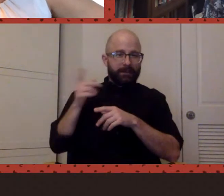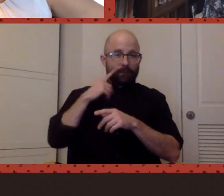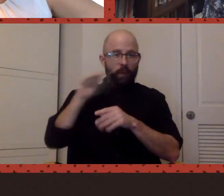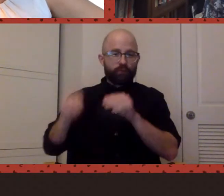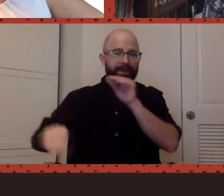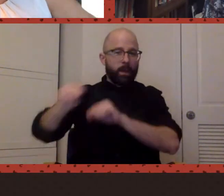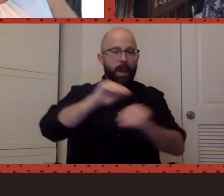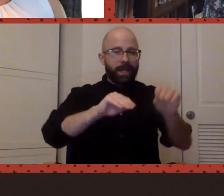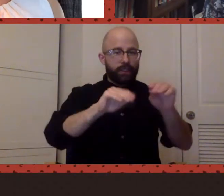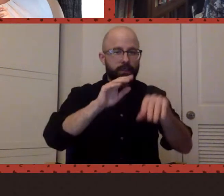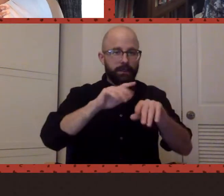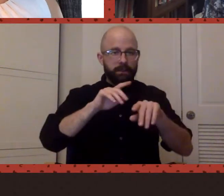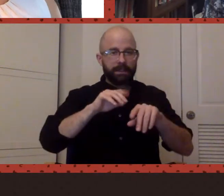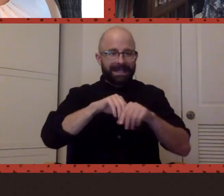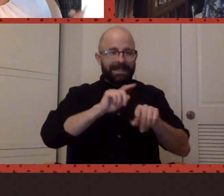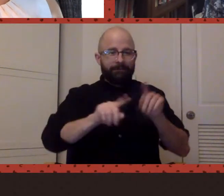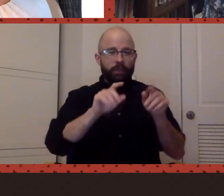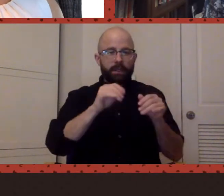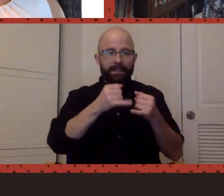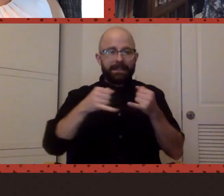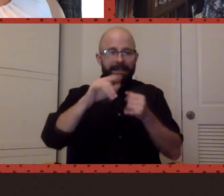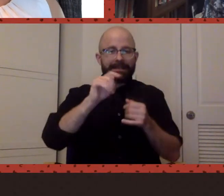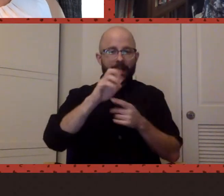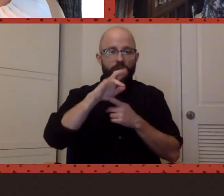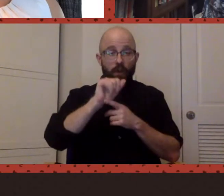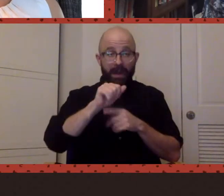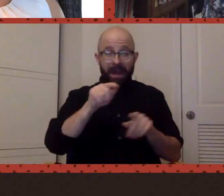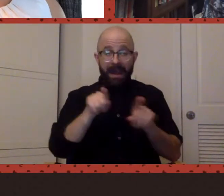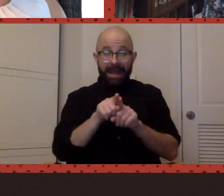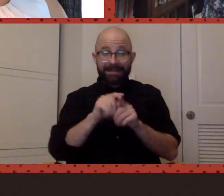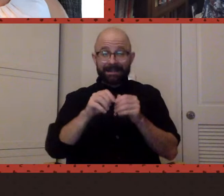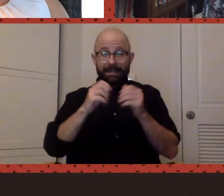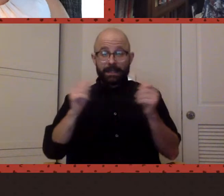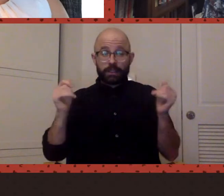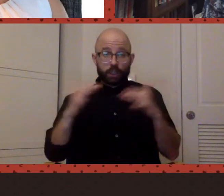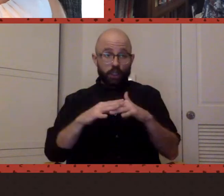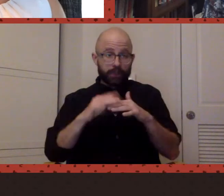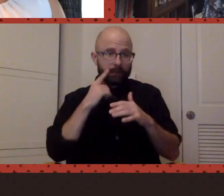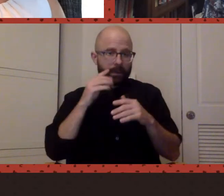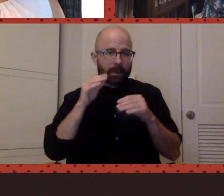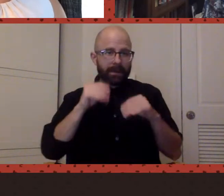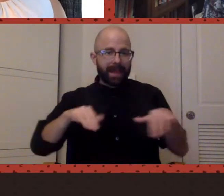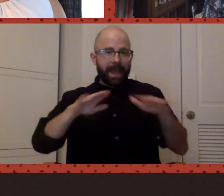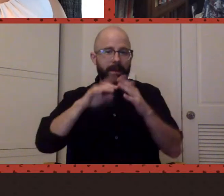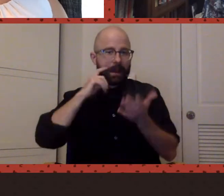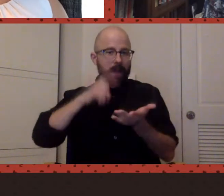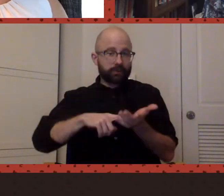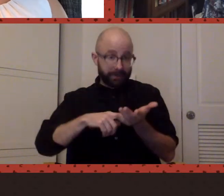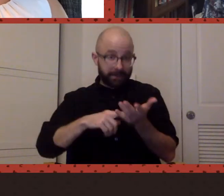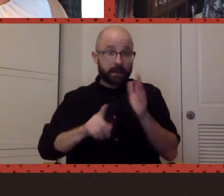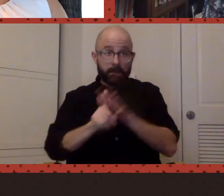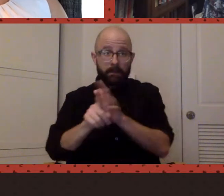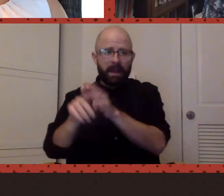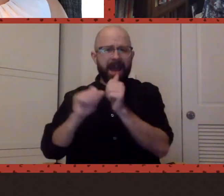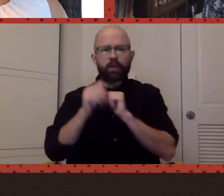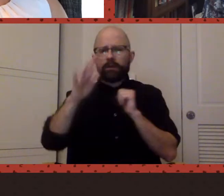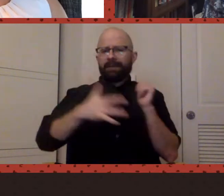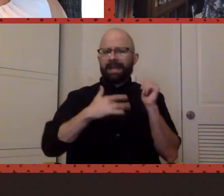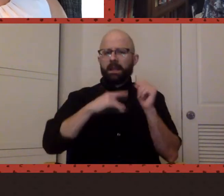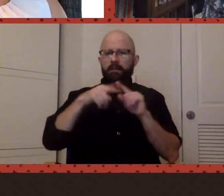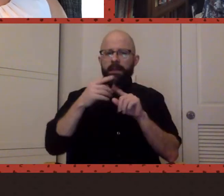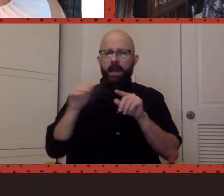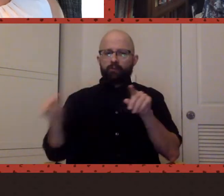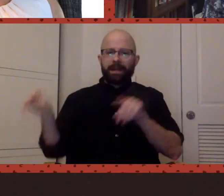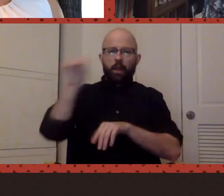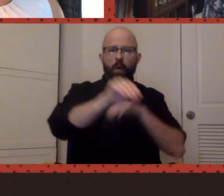territories. As the surge of land acknowledgements have come about, what are your feelings about relocated